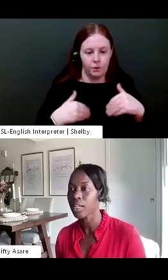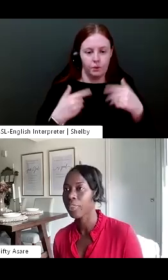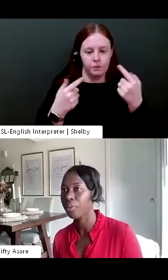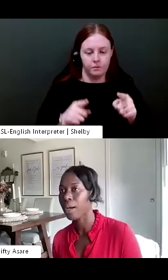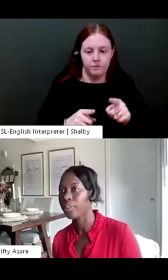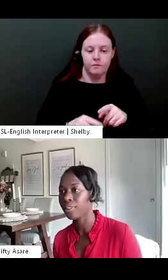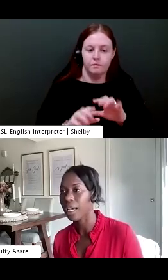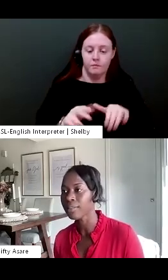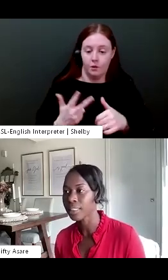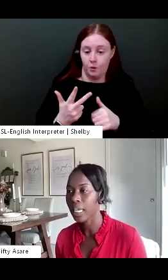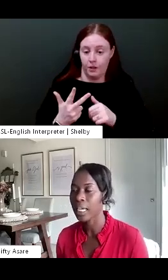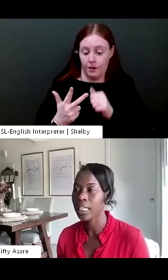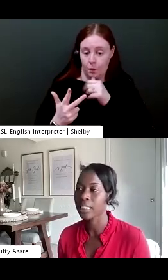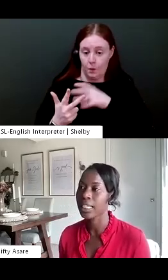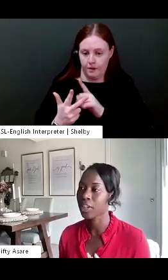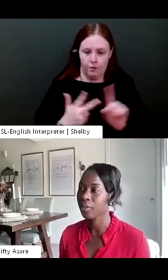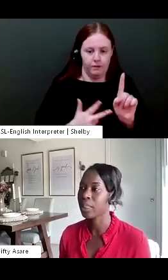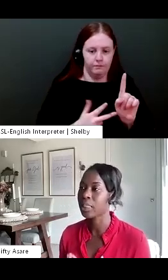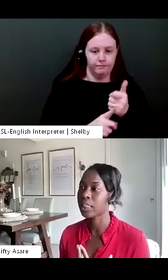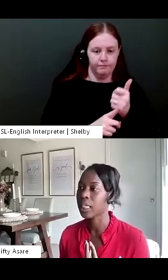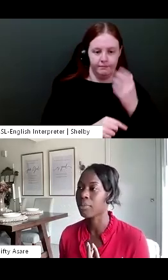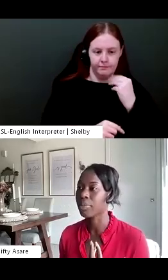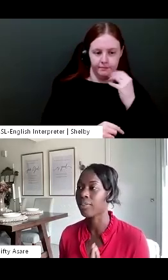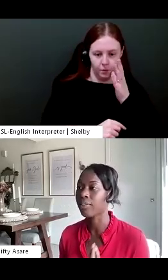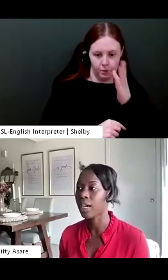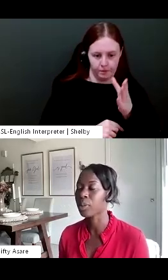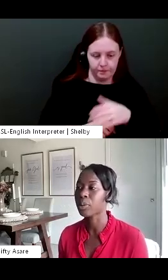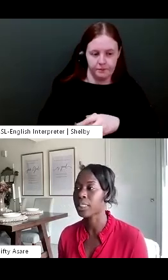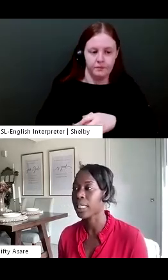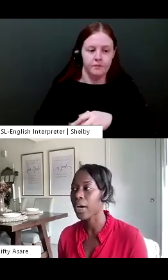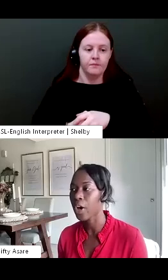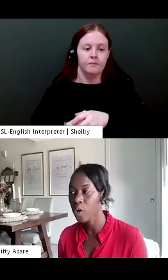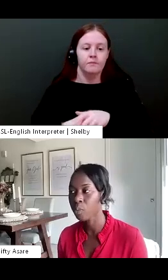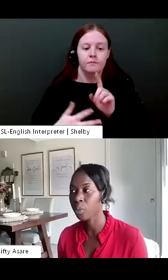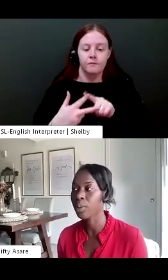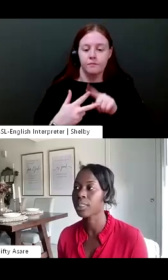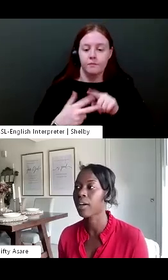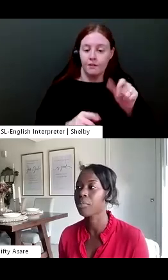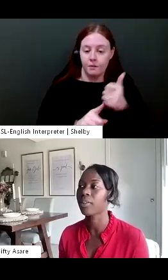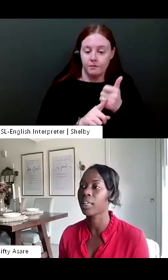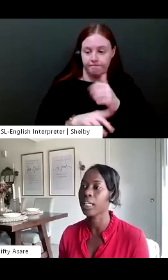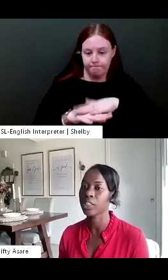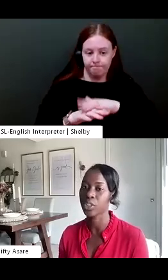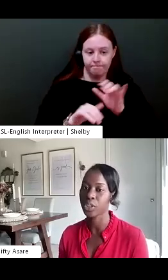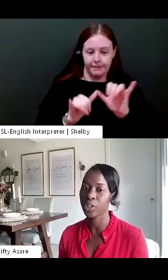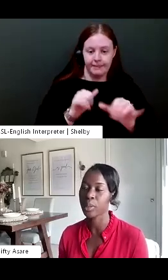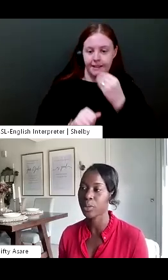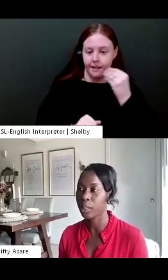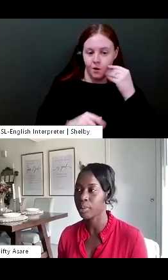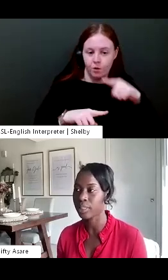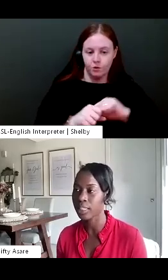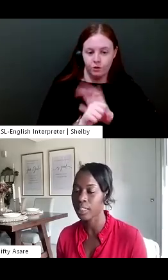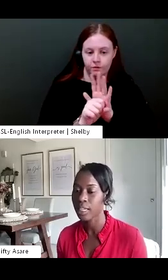women throughout their lives. And as the governments advised people to stay at home, reports of IPV in Canada surged